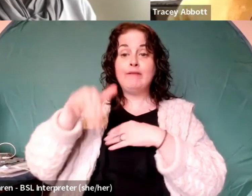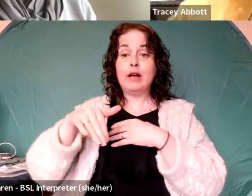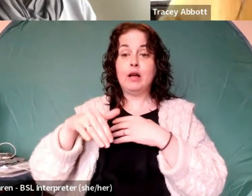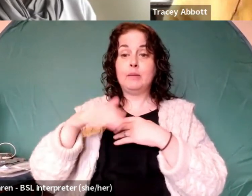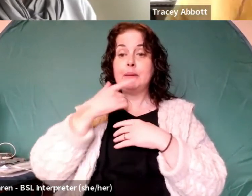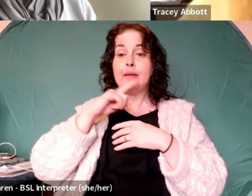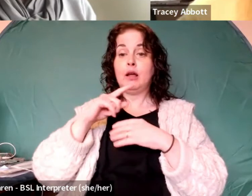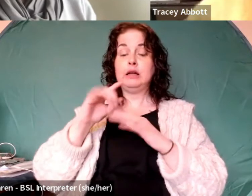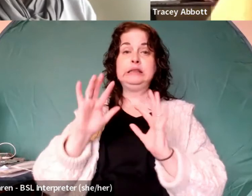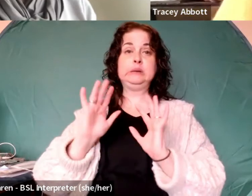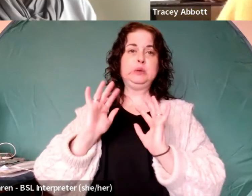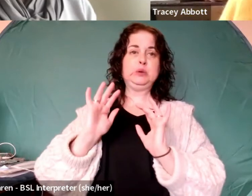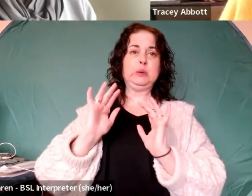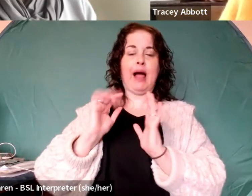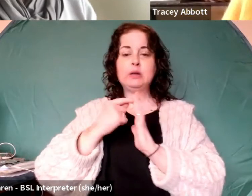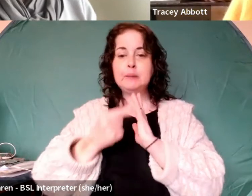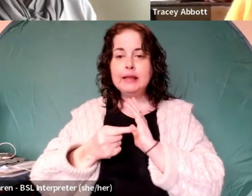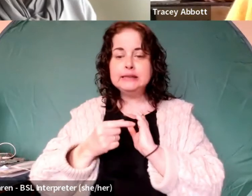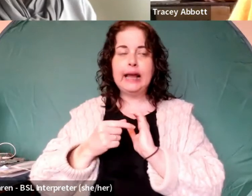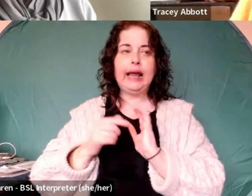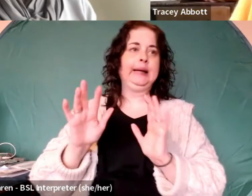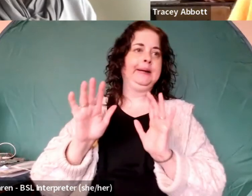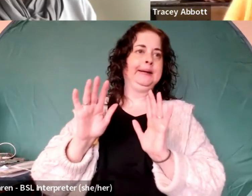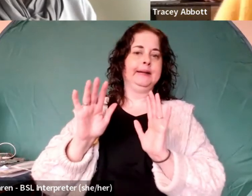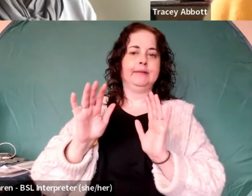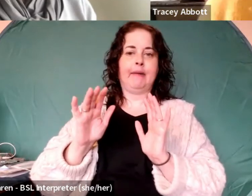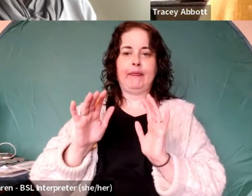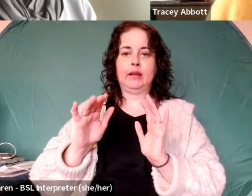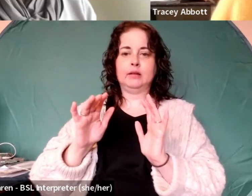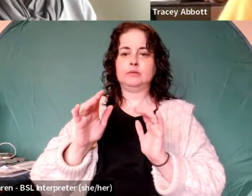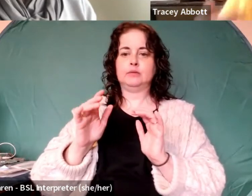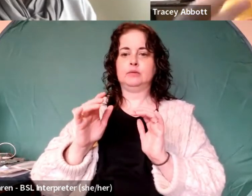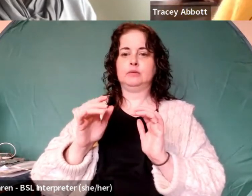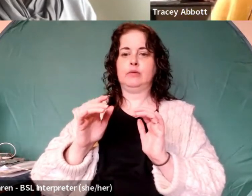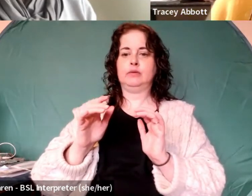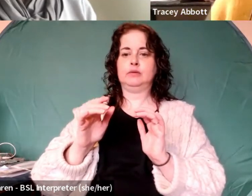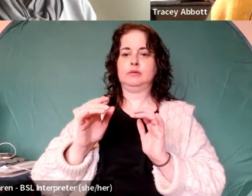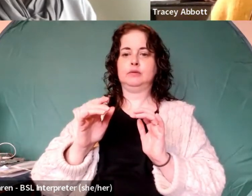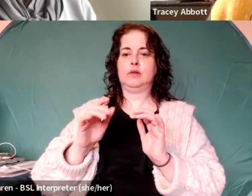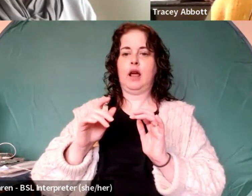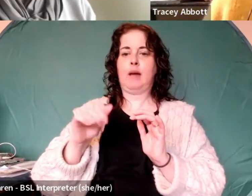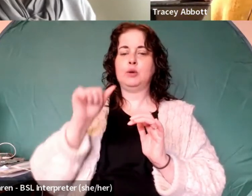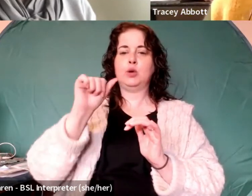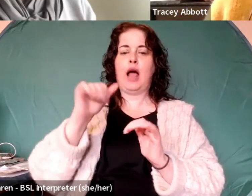about disability, that they suddenly think that they're going to have? And I'm using deliberately